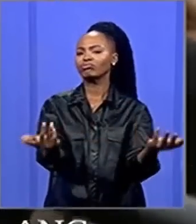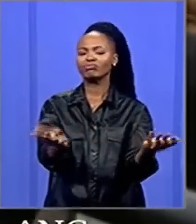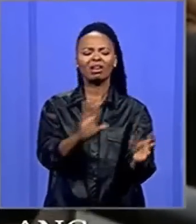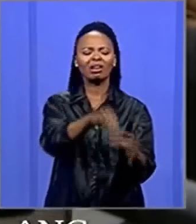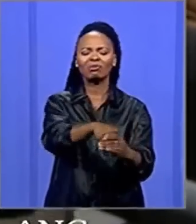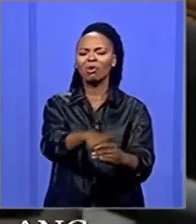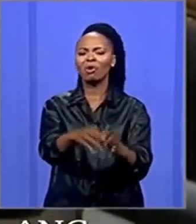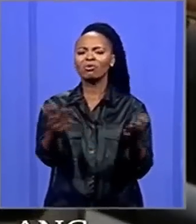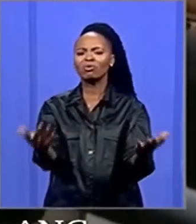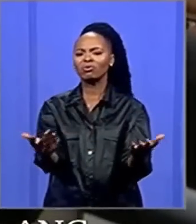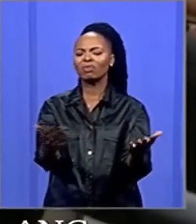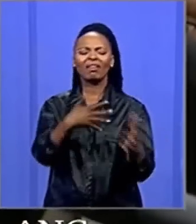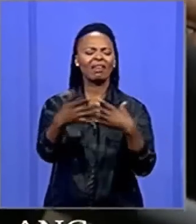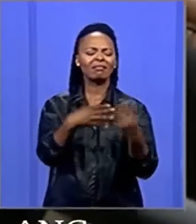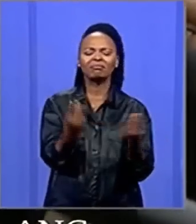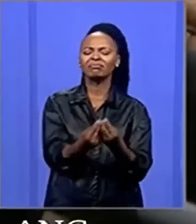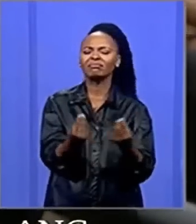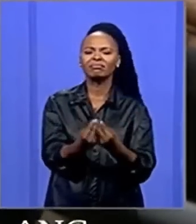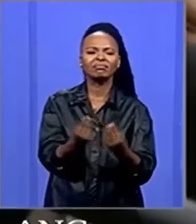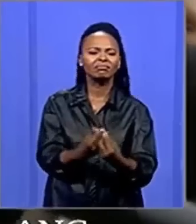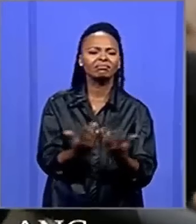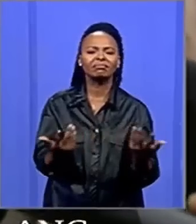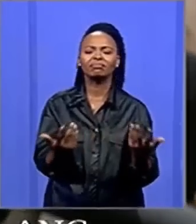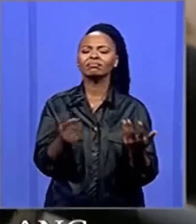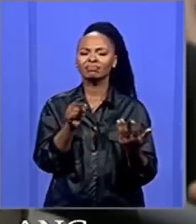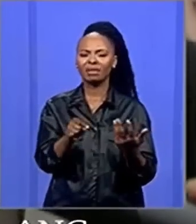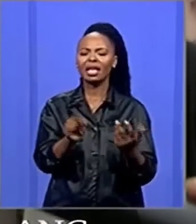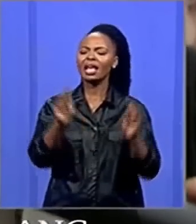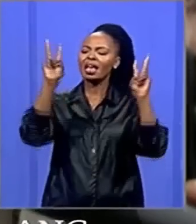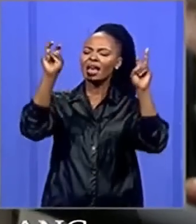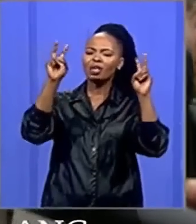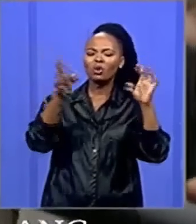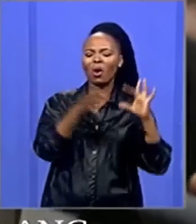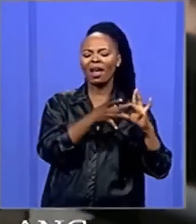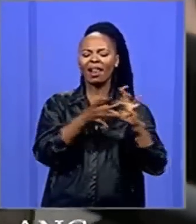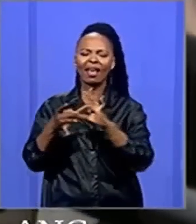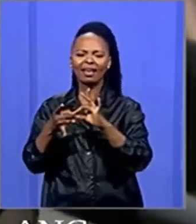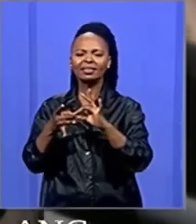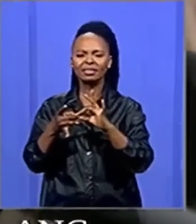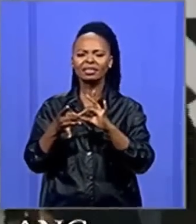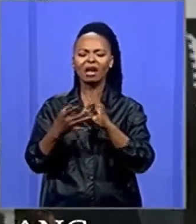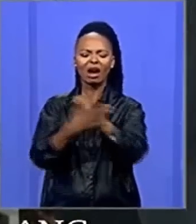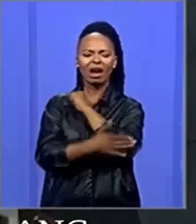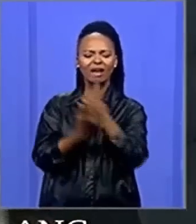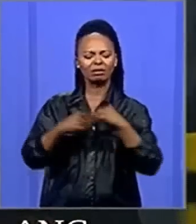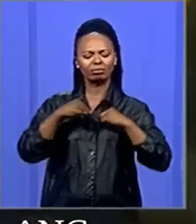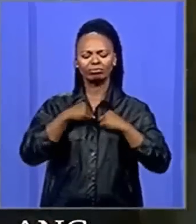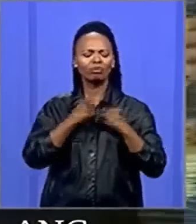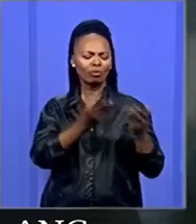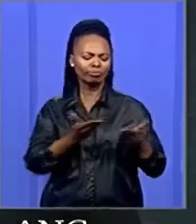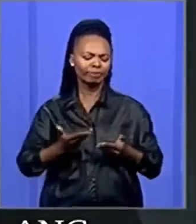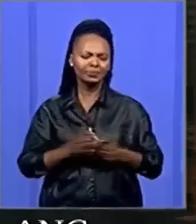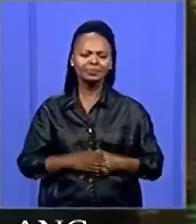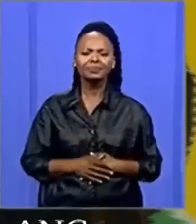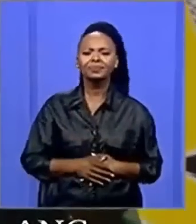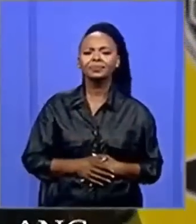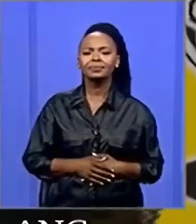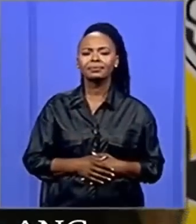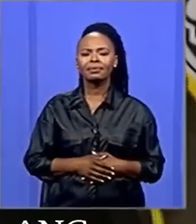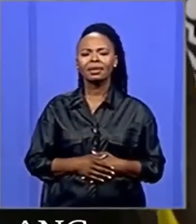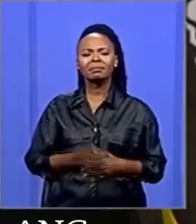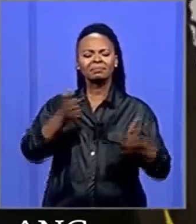involved in one shape, form or other in the matters that have to do with our country. Ho sa le jwalo baetapele ba